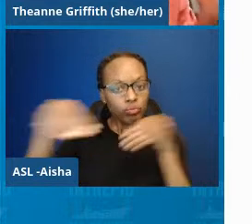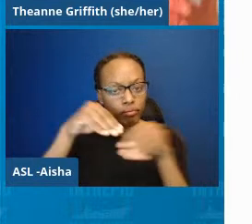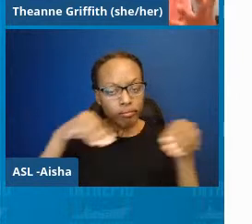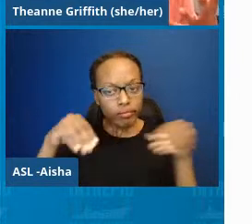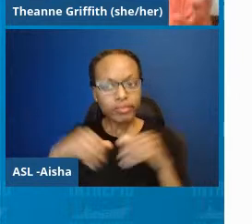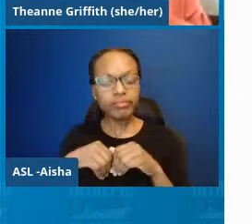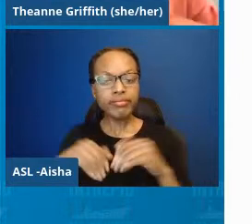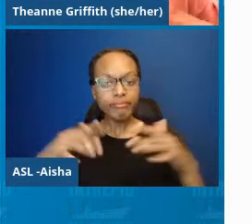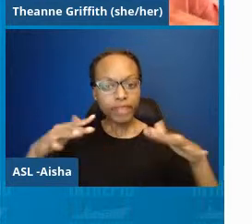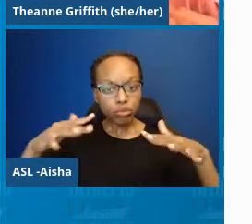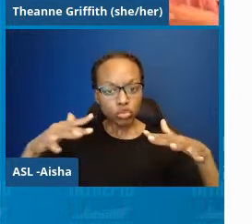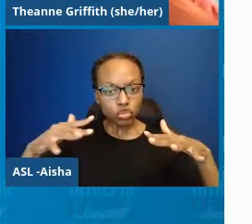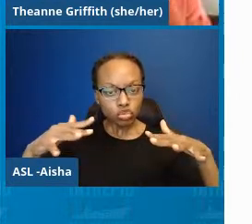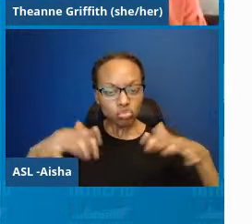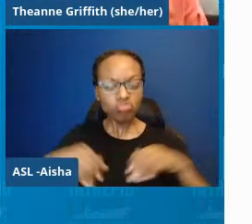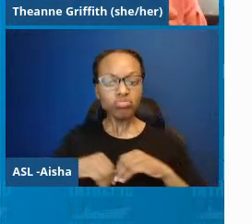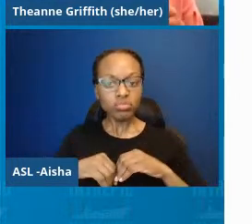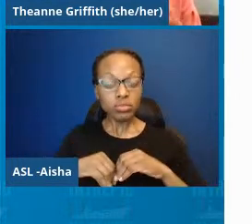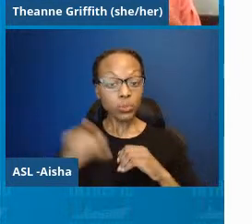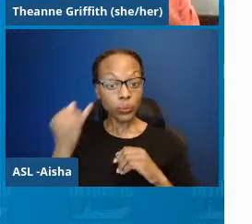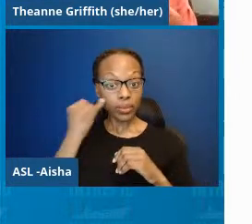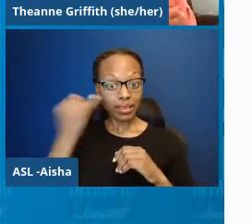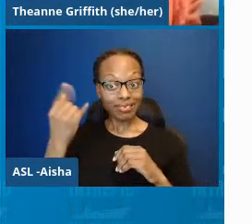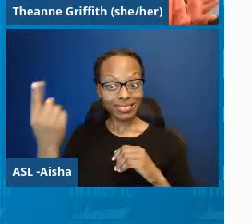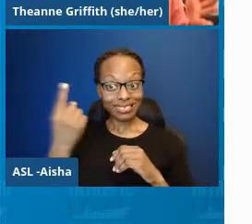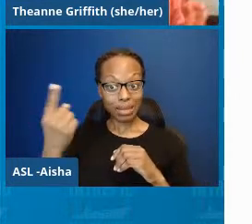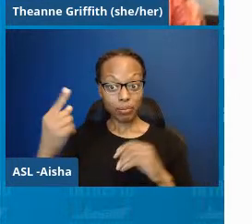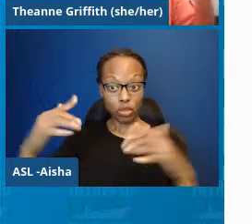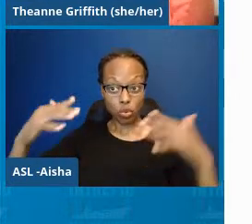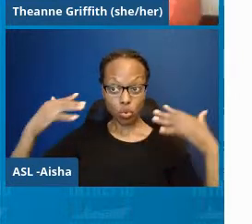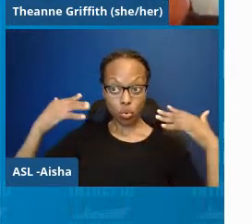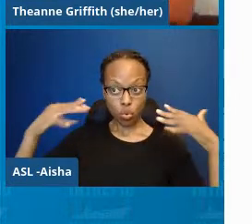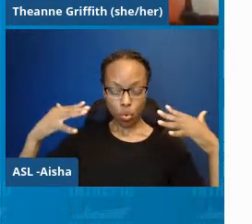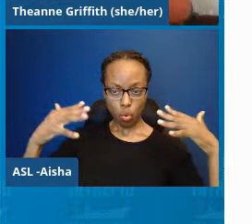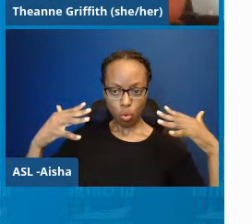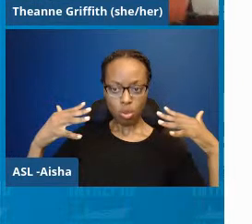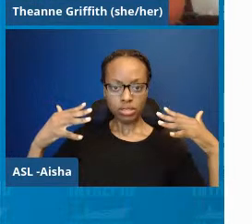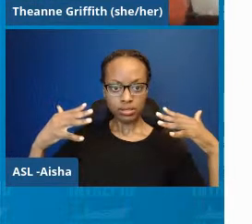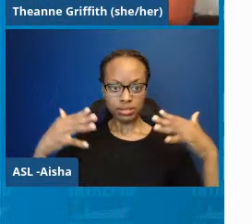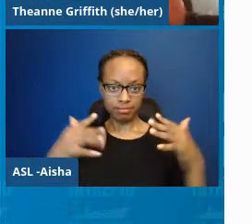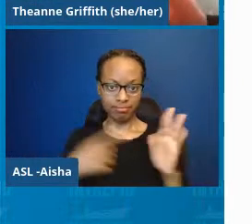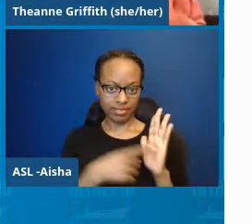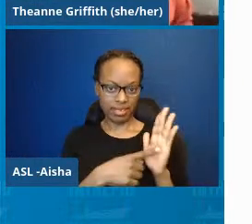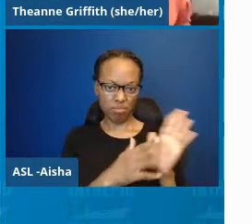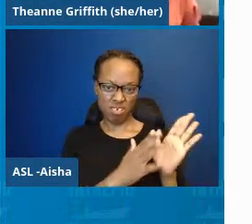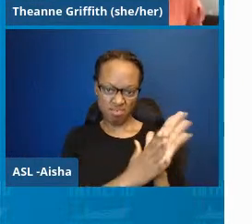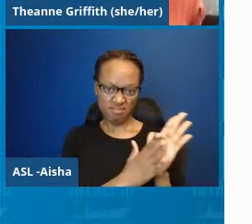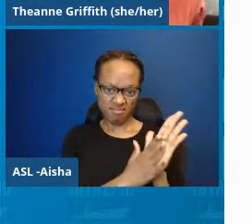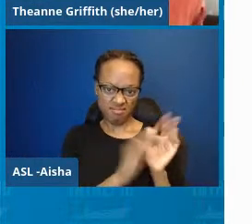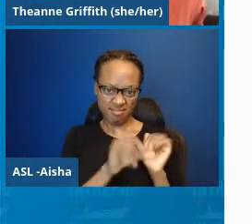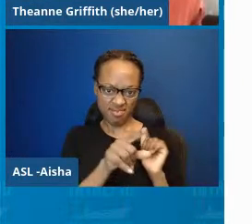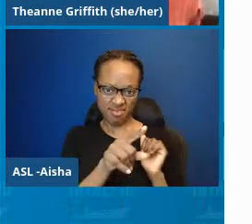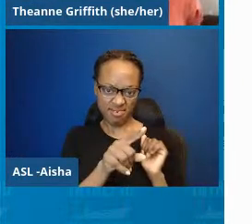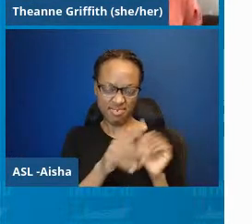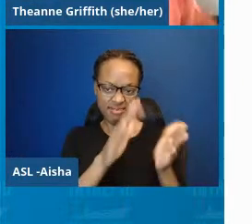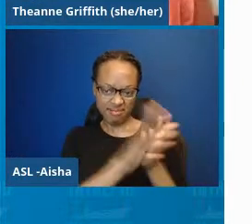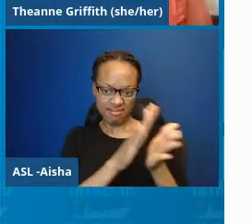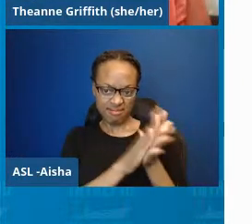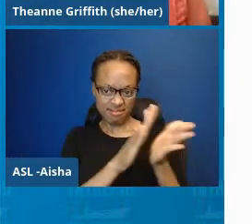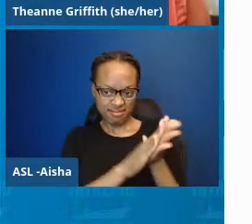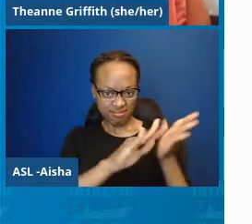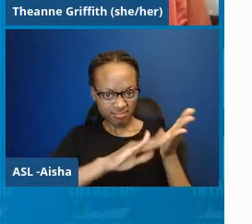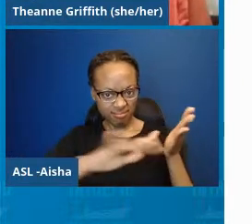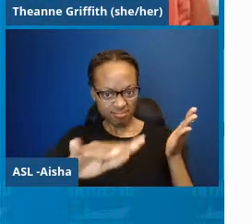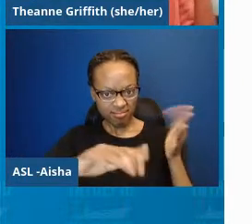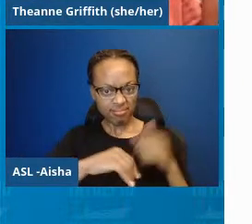involves vibration. So when something makes a noise, like for example, the clap of my hands,